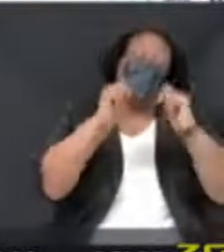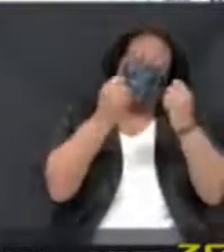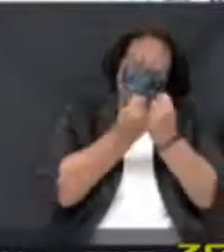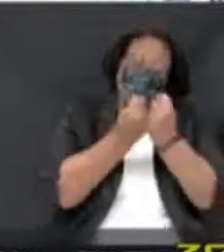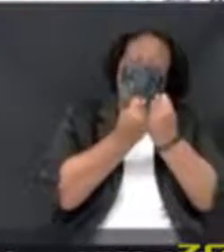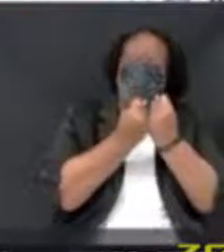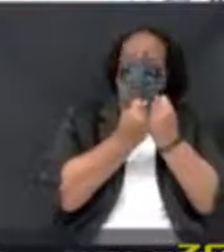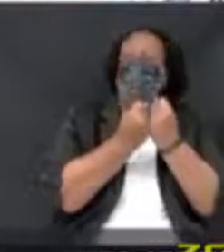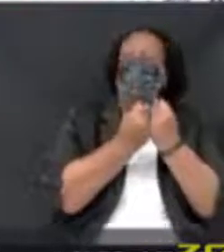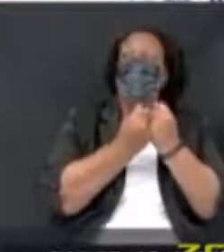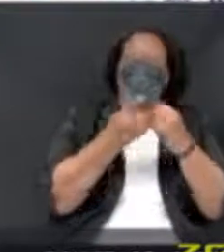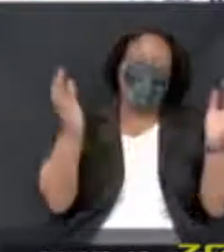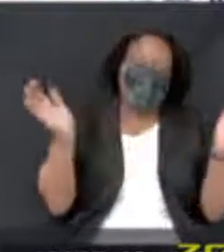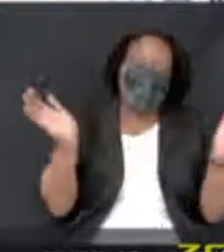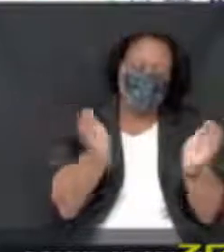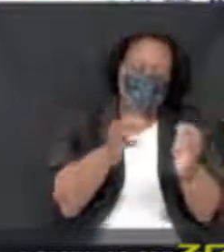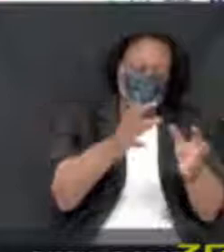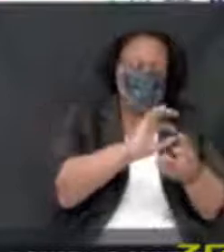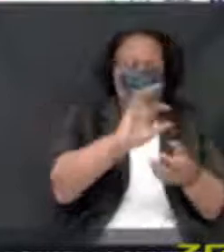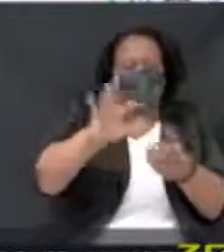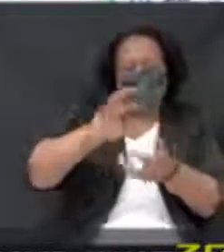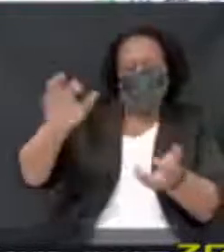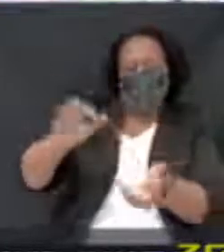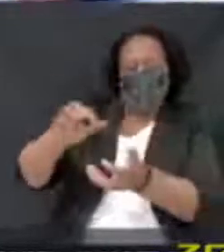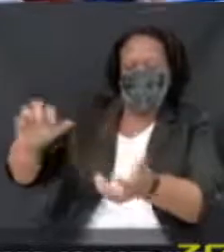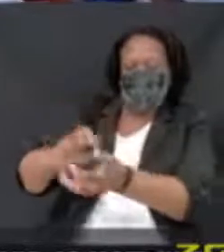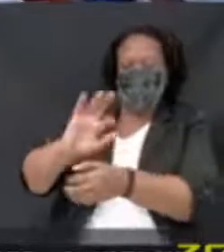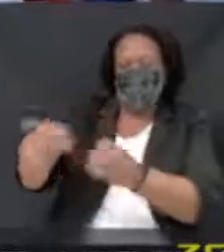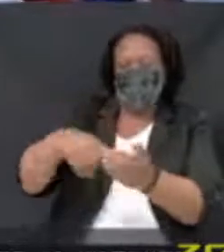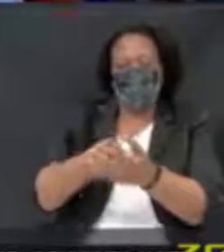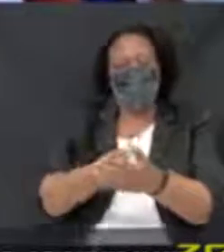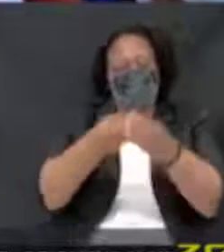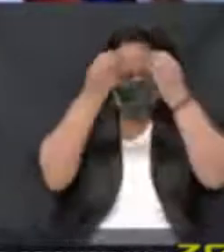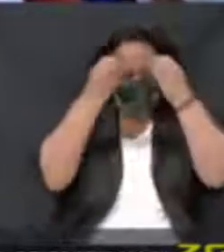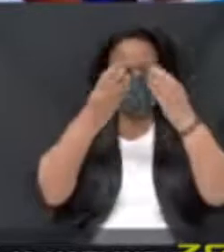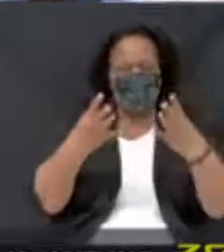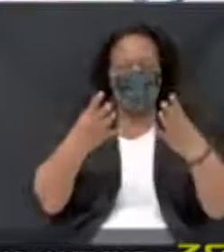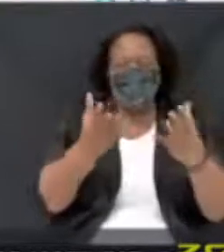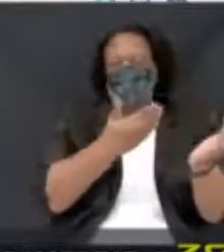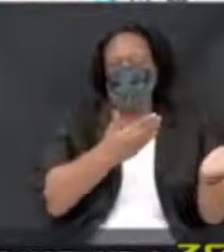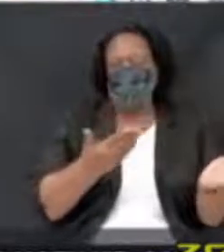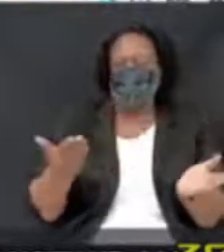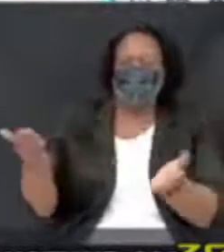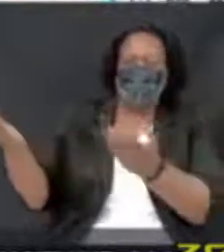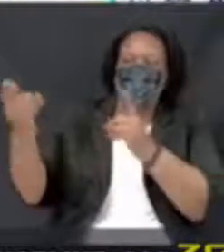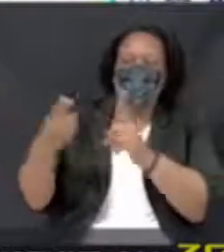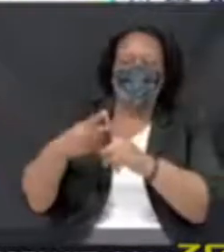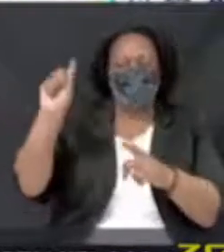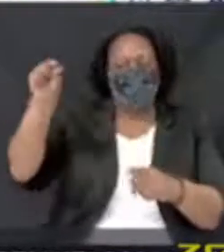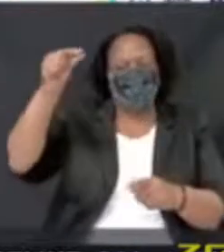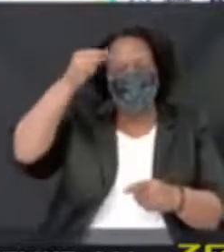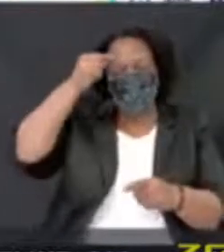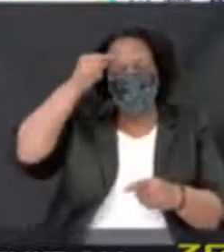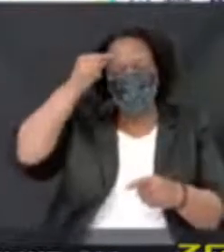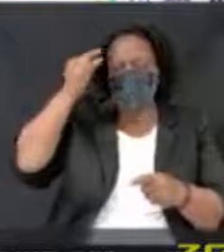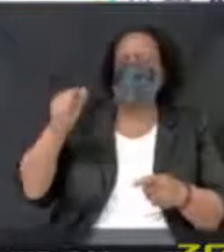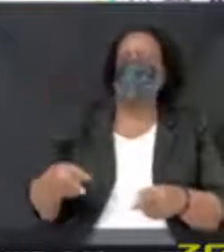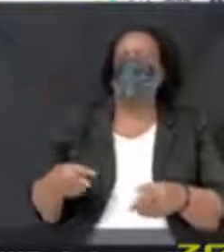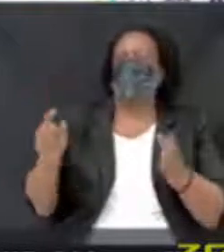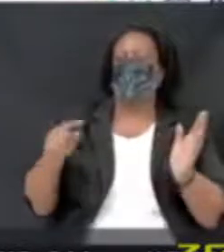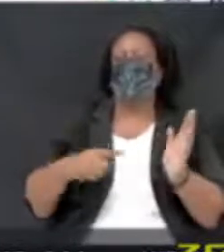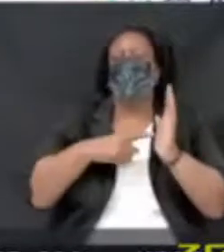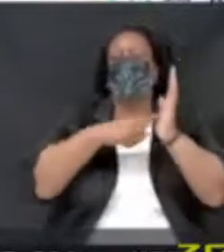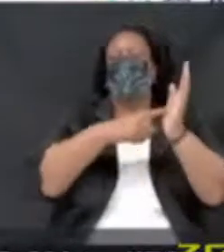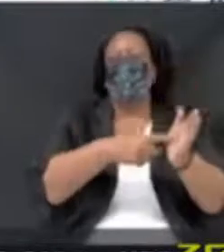then package this information based on what is submitted to them and make a cabinet submission. Then the